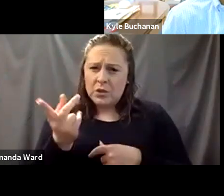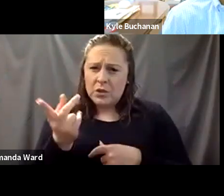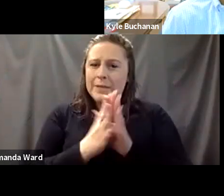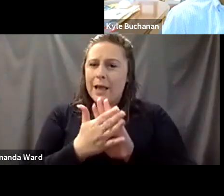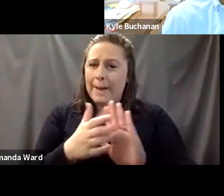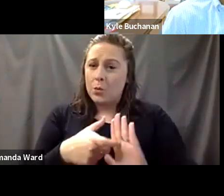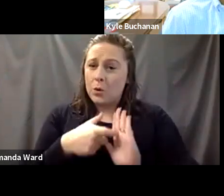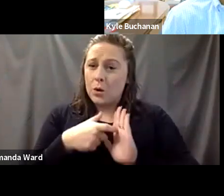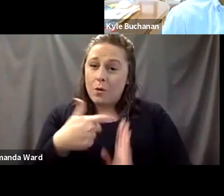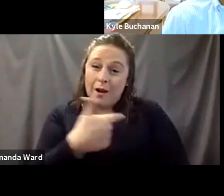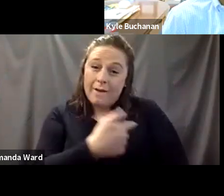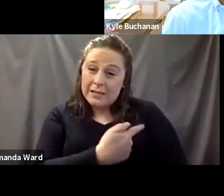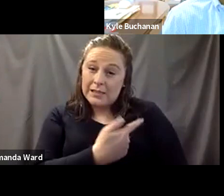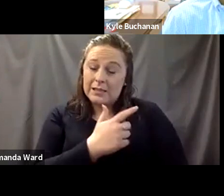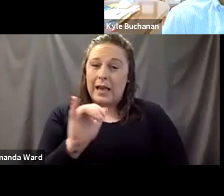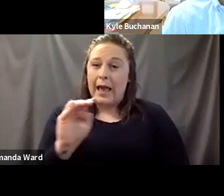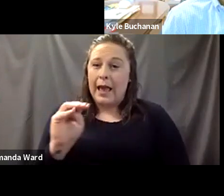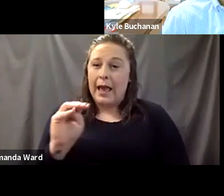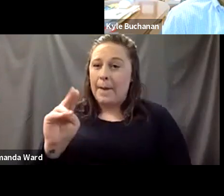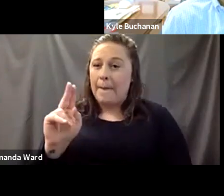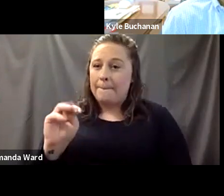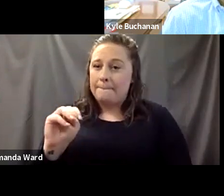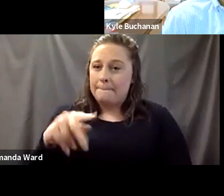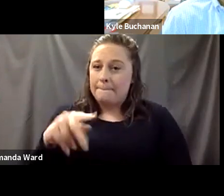required vaccine? So if we think about mumps or chicken